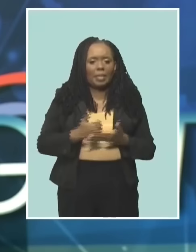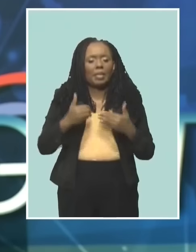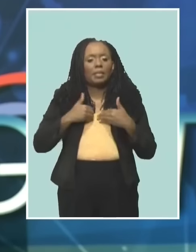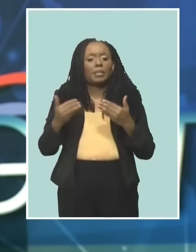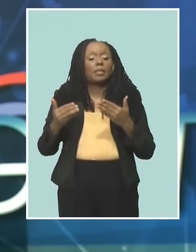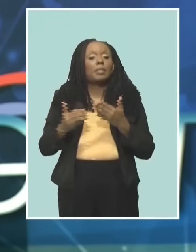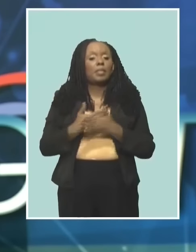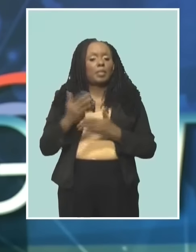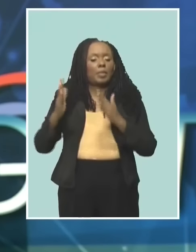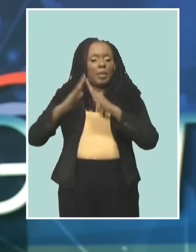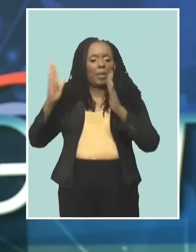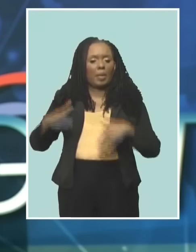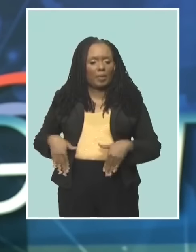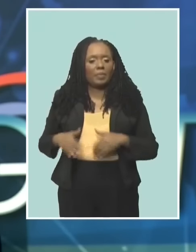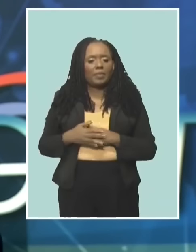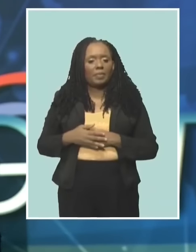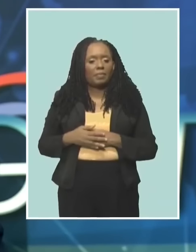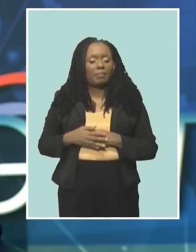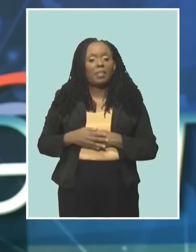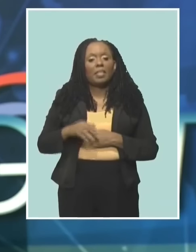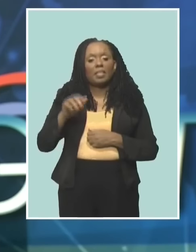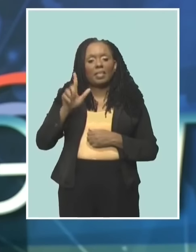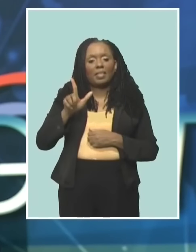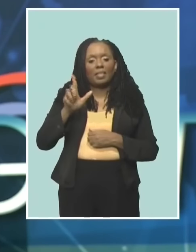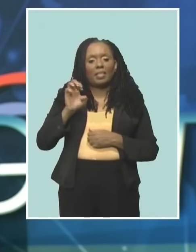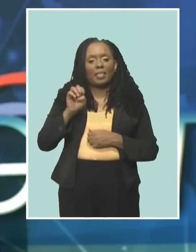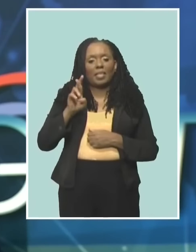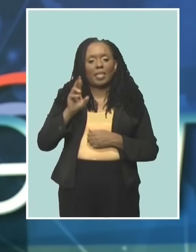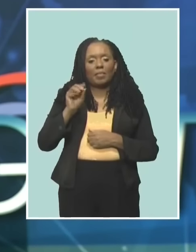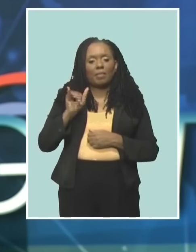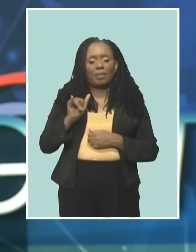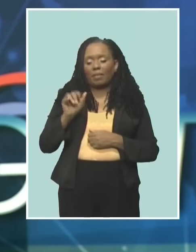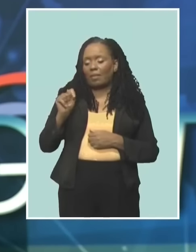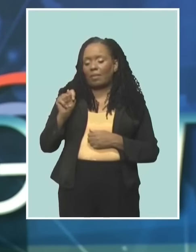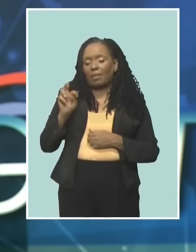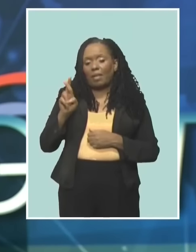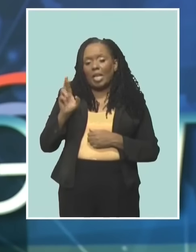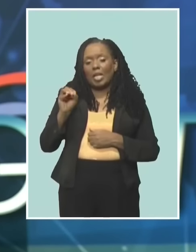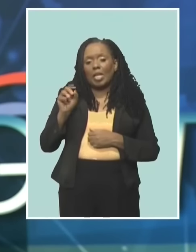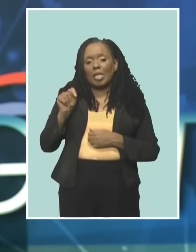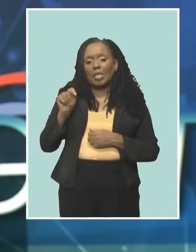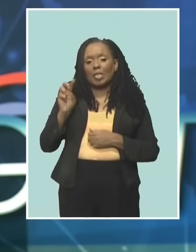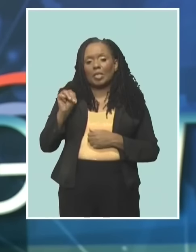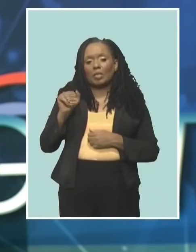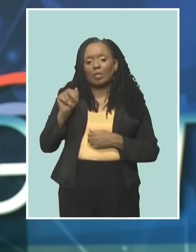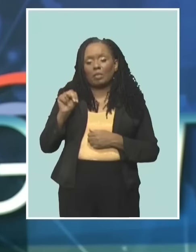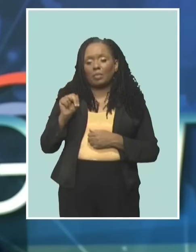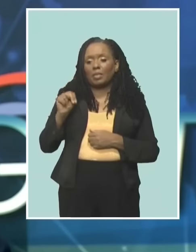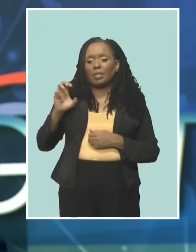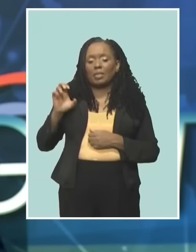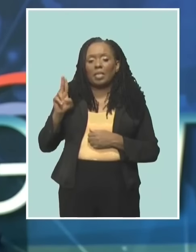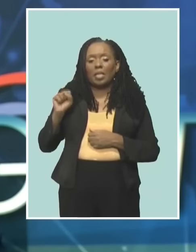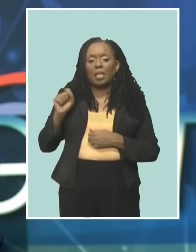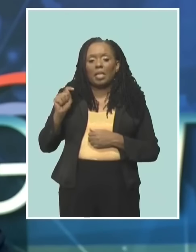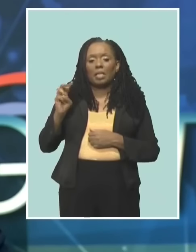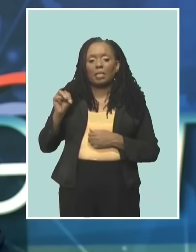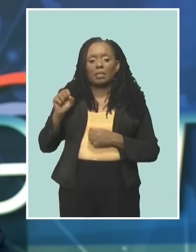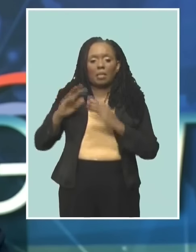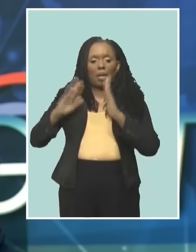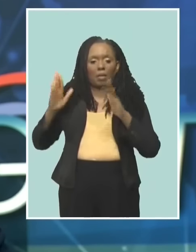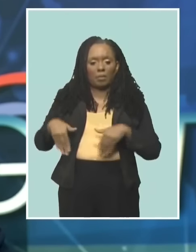at the Leroy Trotman Customs House. Chairman of the Board of Directors of the Barbados Port Inc., Peter Odell, says $12